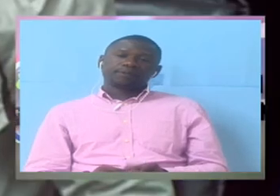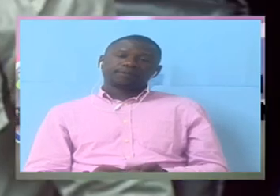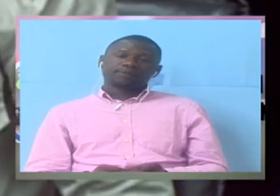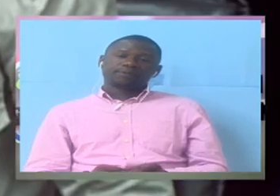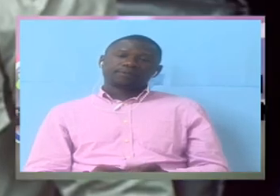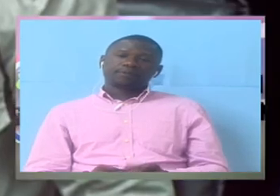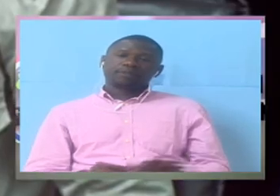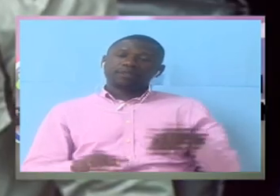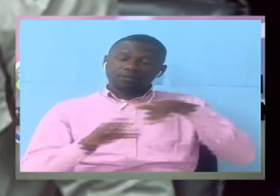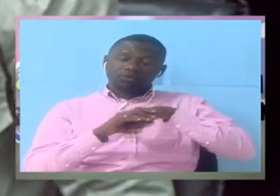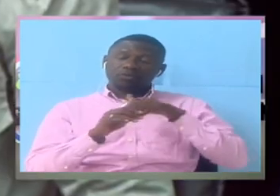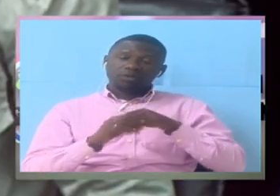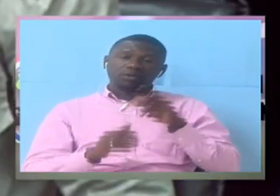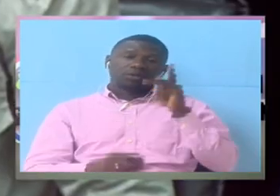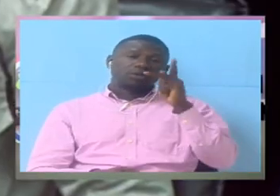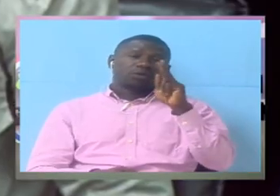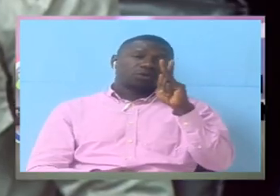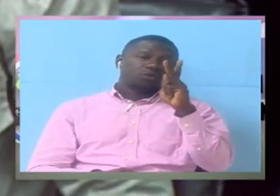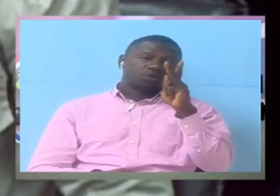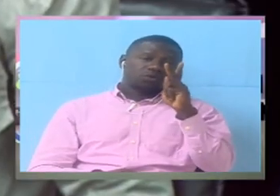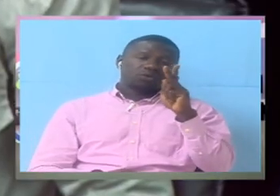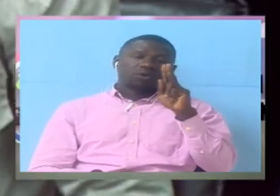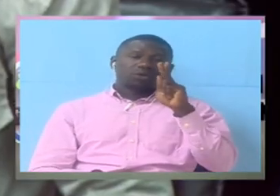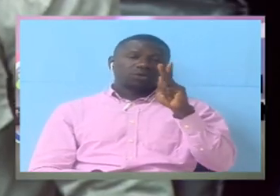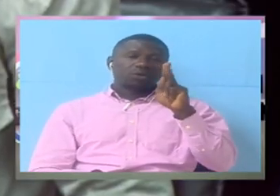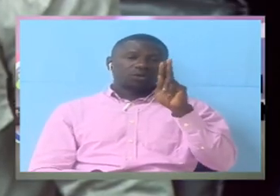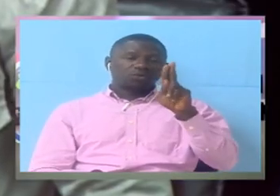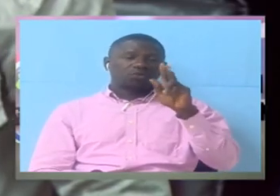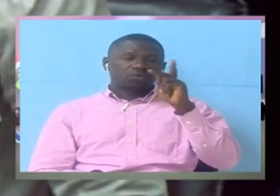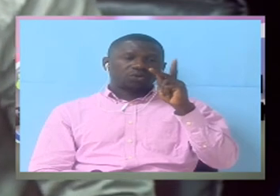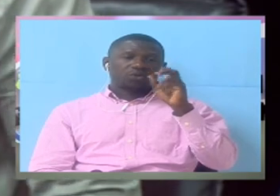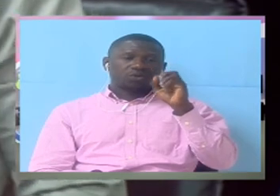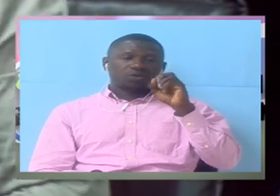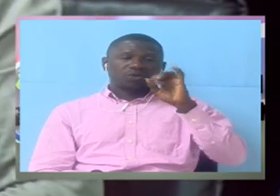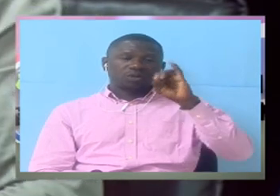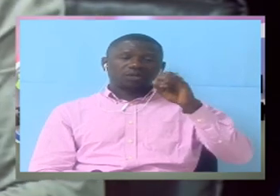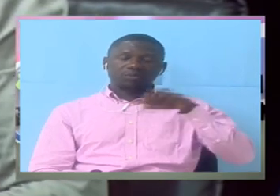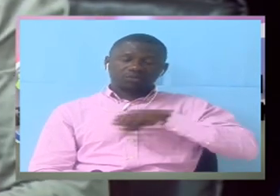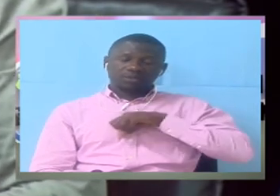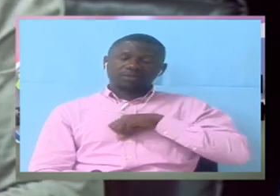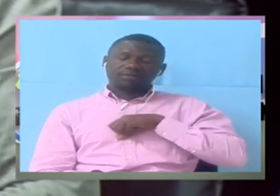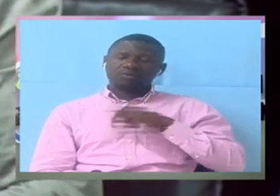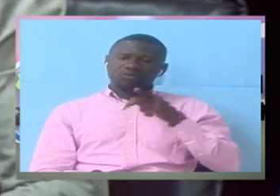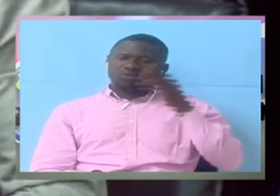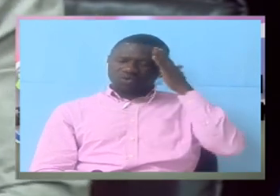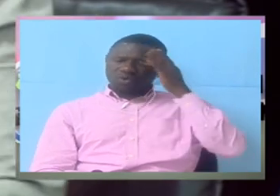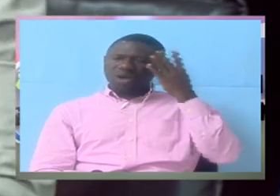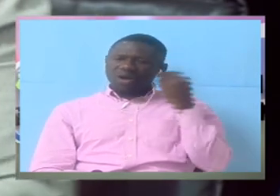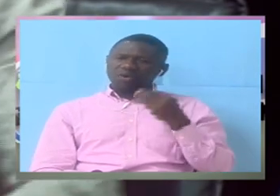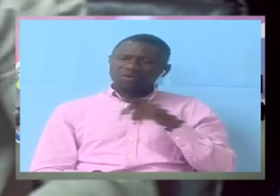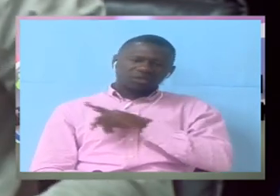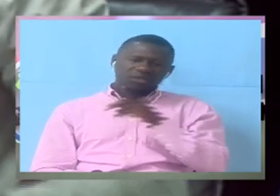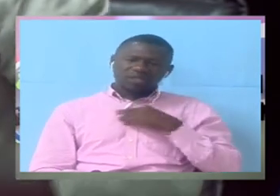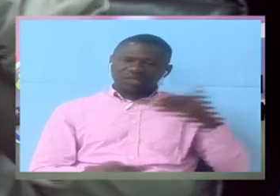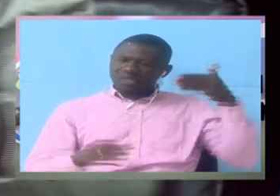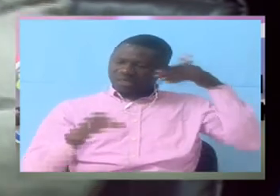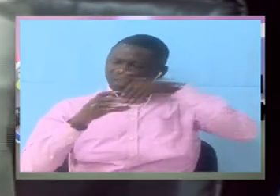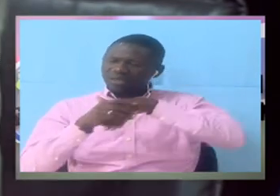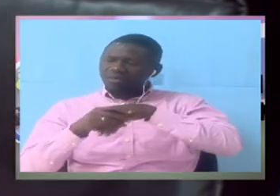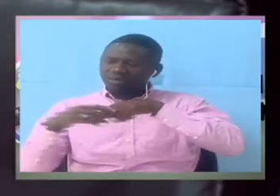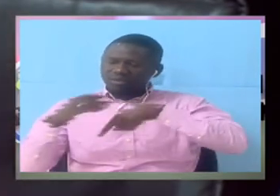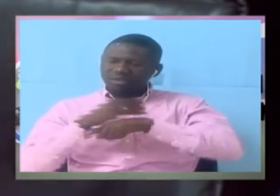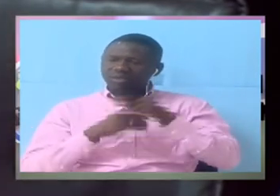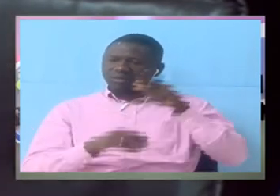Including Kukwe himself. Do you know how they came to Liberia and how they became so